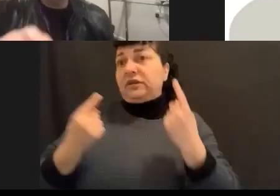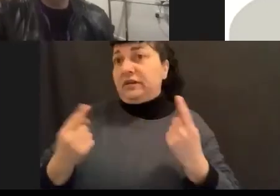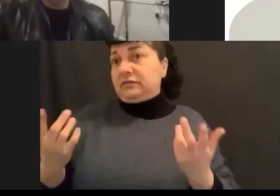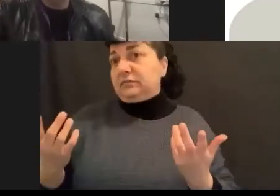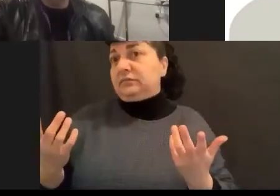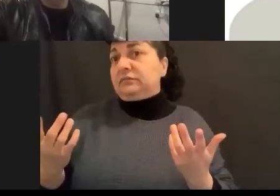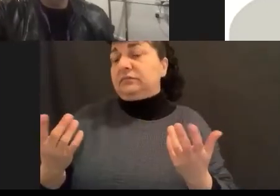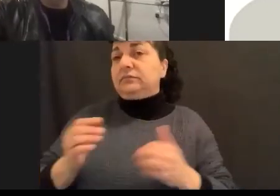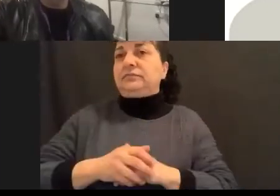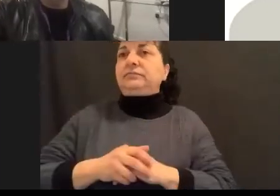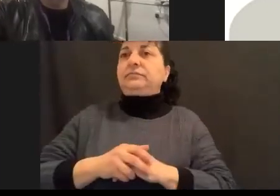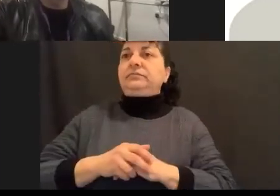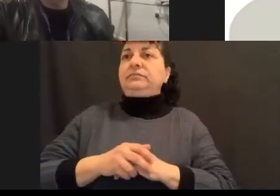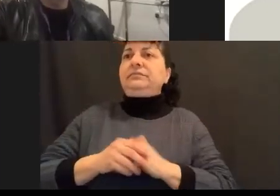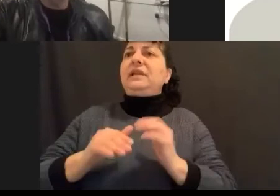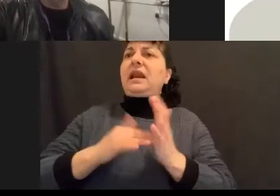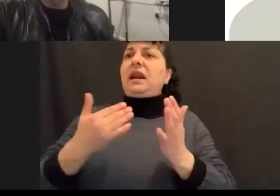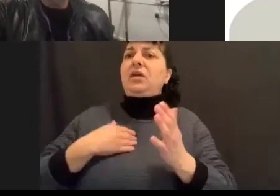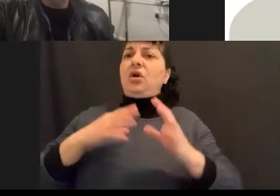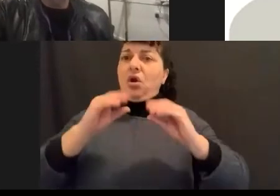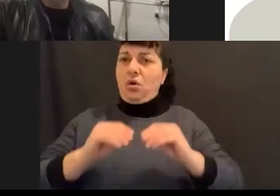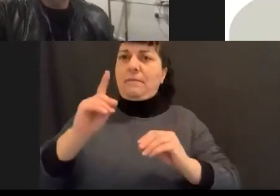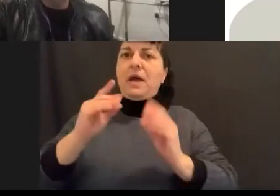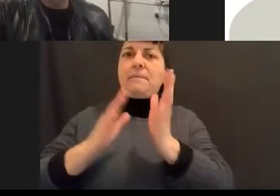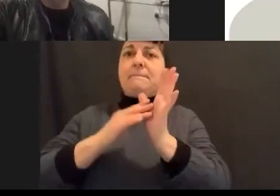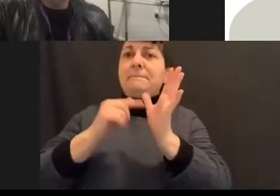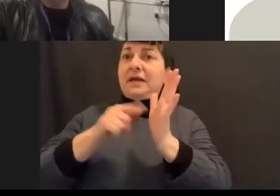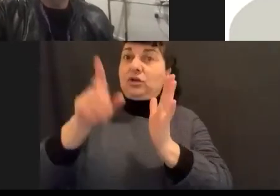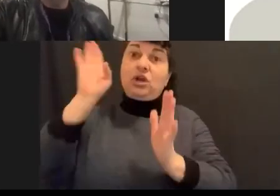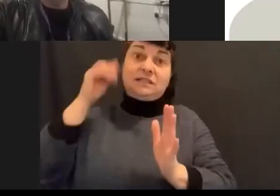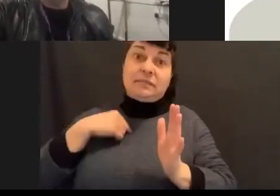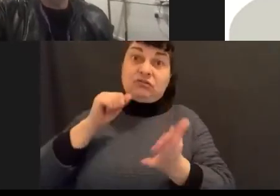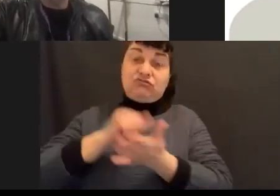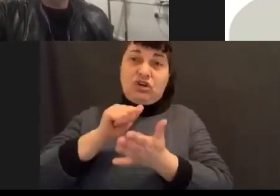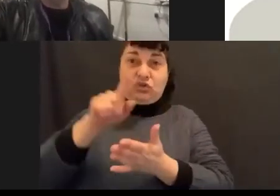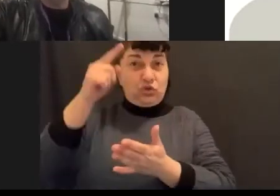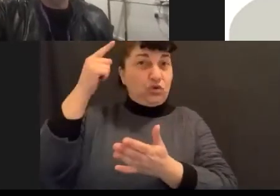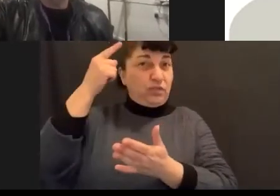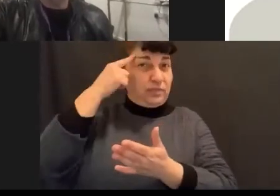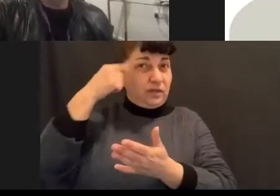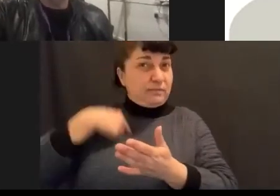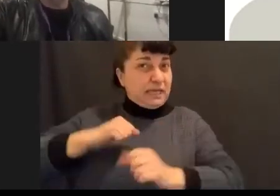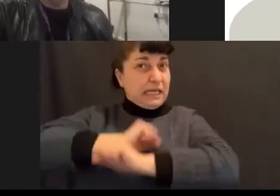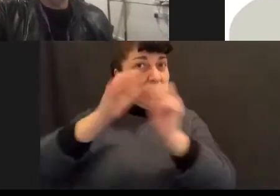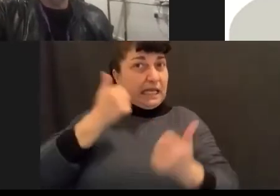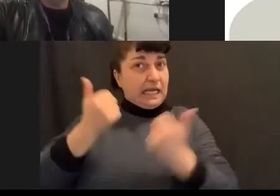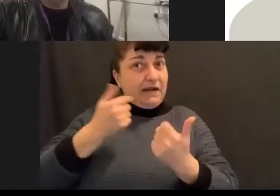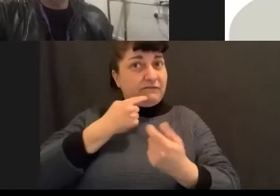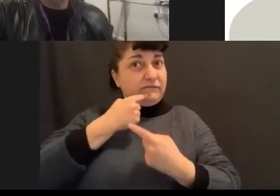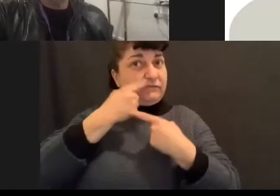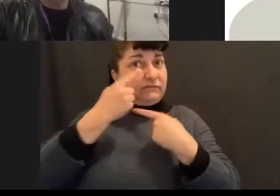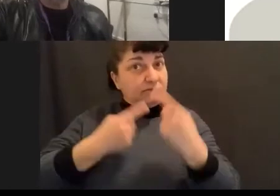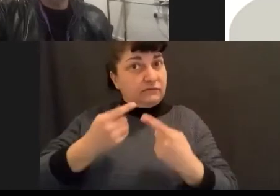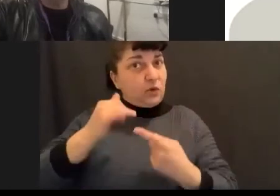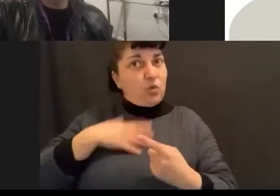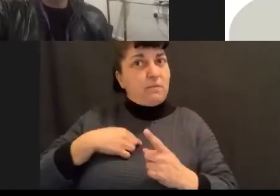I'll just leave that. And Matt, you're listening to me. Can you just let me know whether you think that was a clear enough explanation? I'm happy to go back